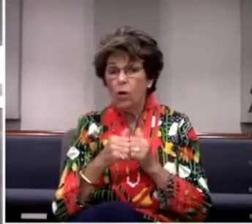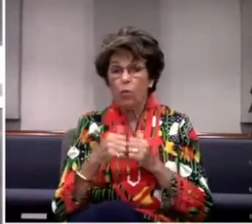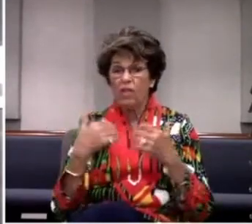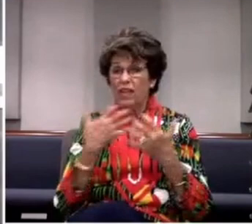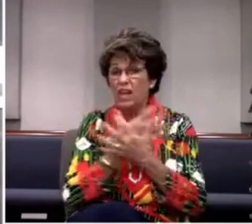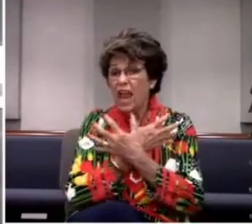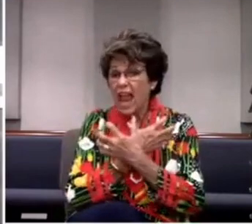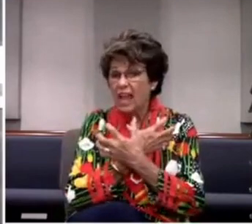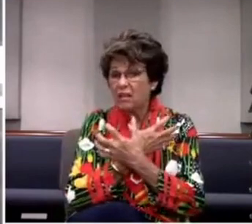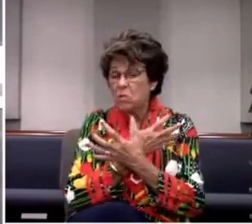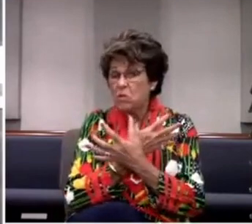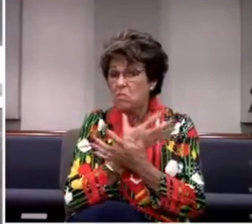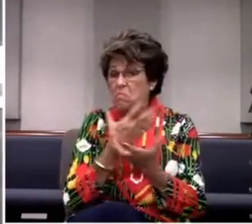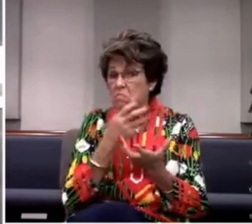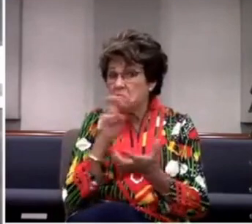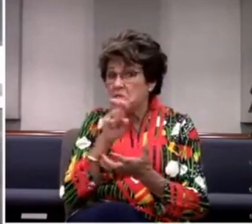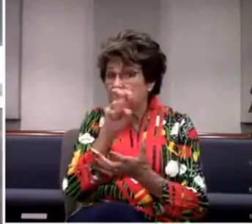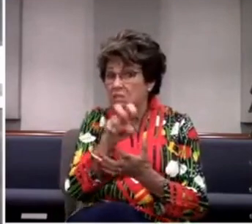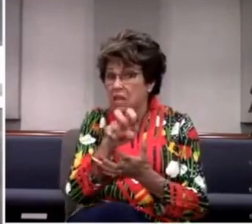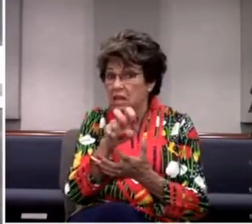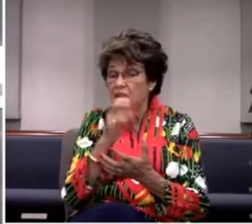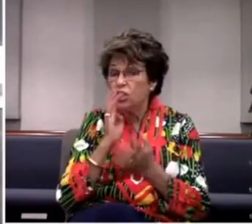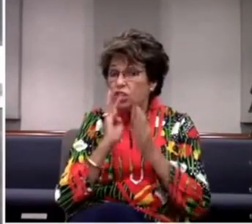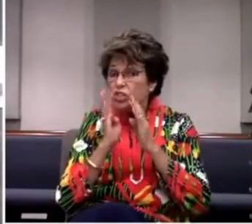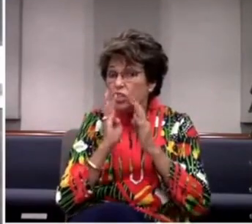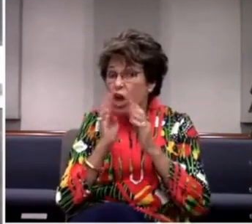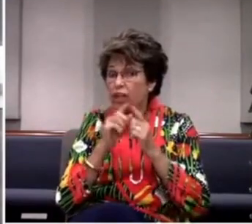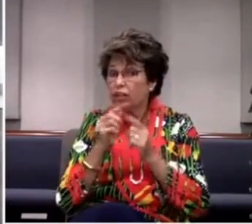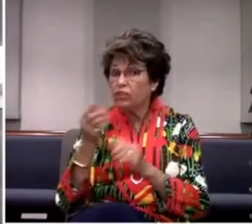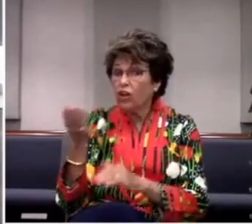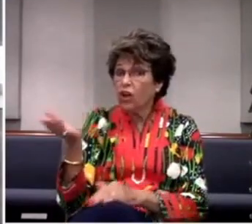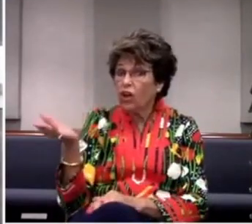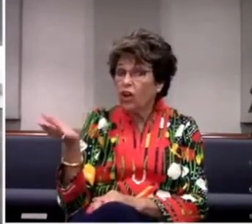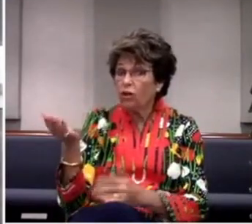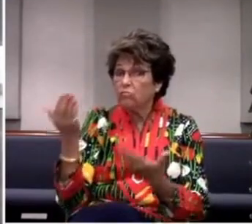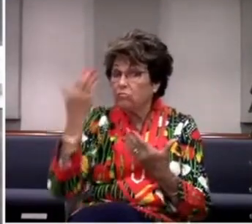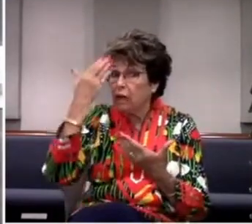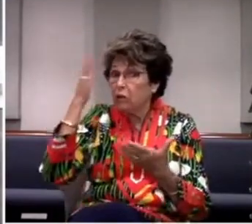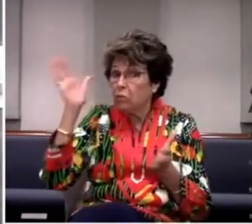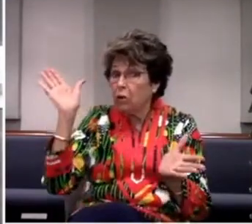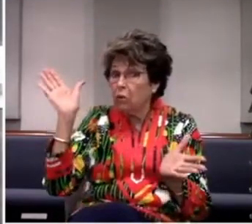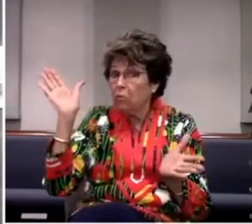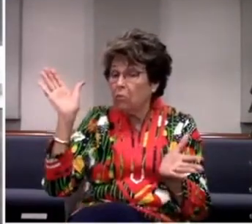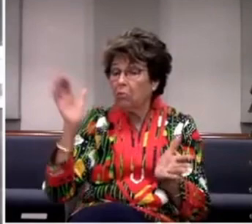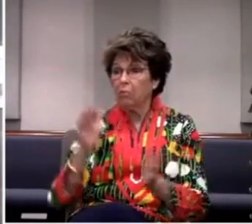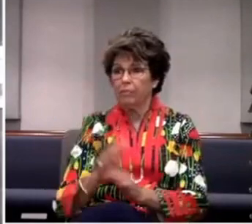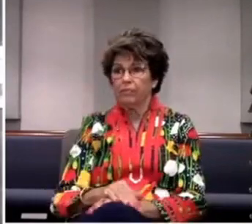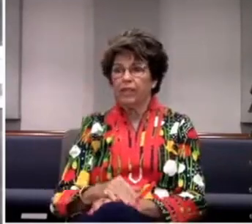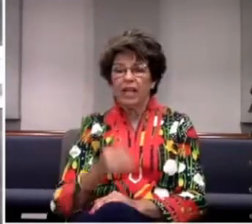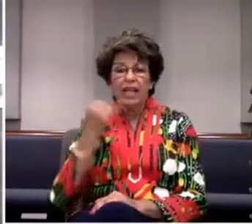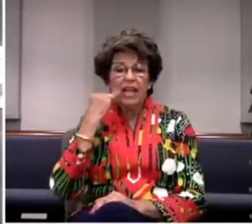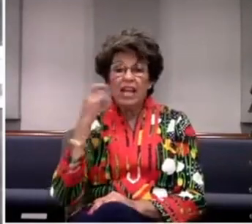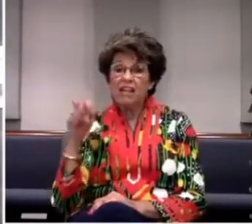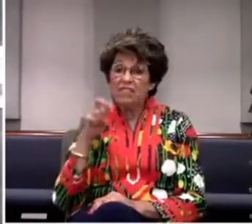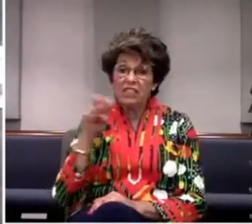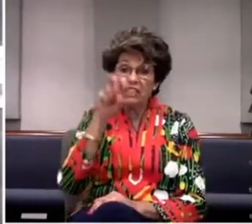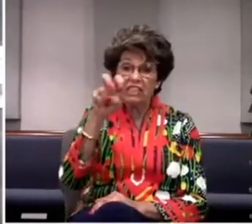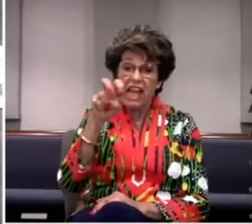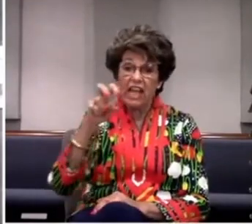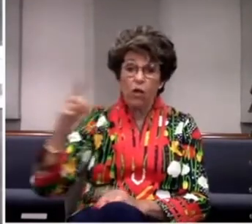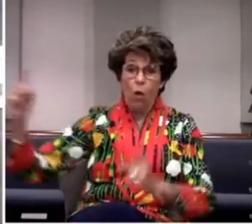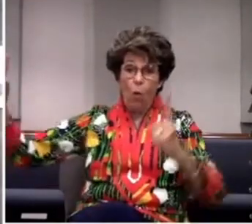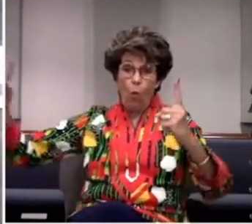Maybe she didn't know. Maybe other animals did. I don't know. But I mean, if a snake walked up to you and started talking to